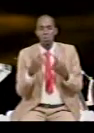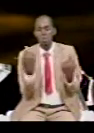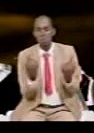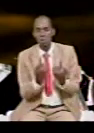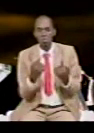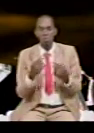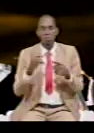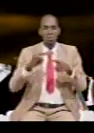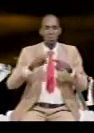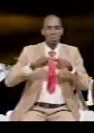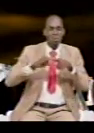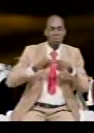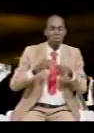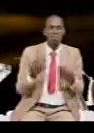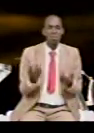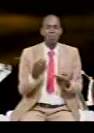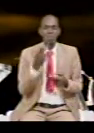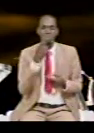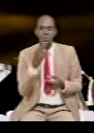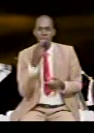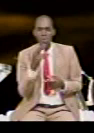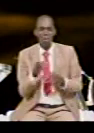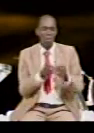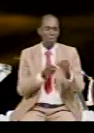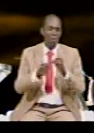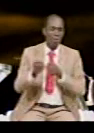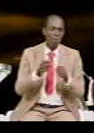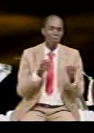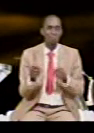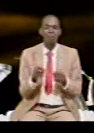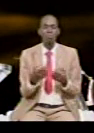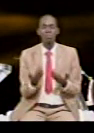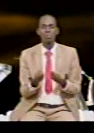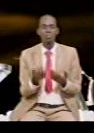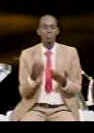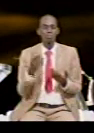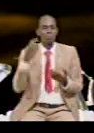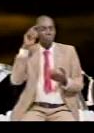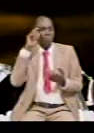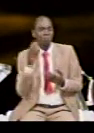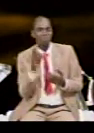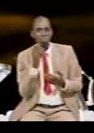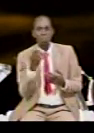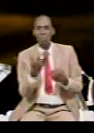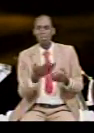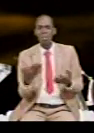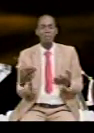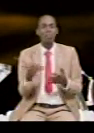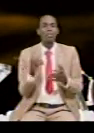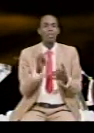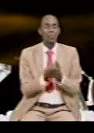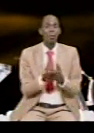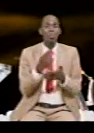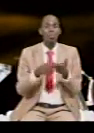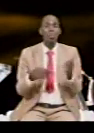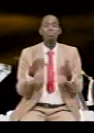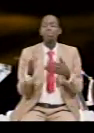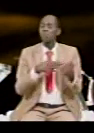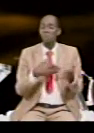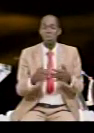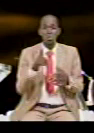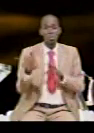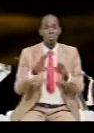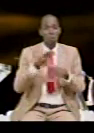smoking, your fighting, your lying, your immoral life, you are saved. That's what they tell them, but that's not what the